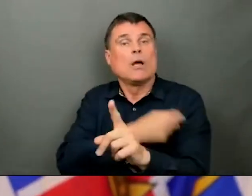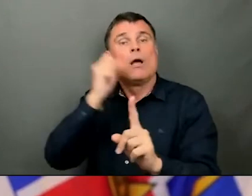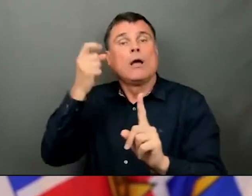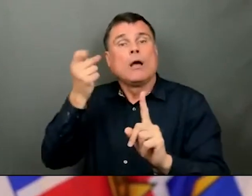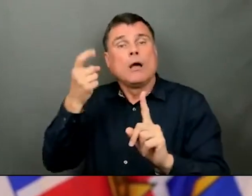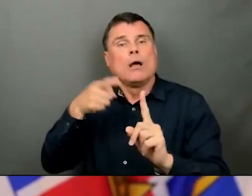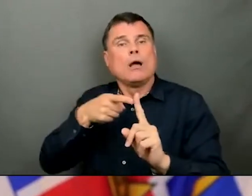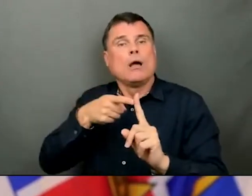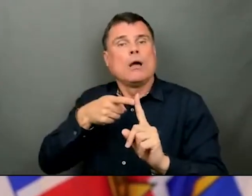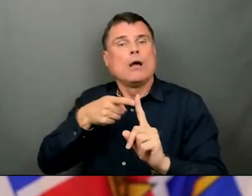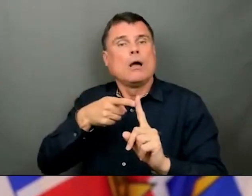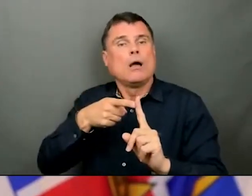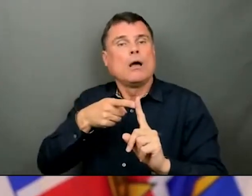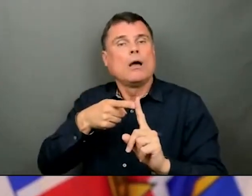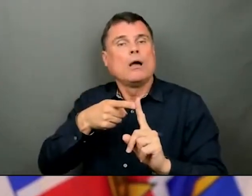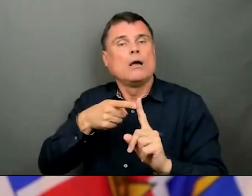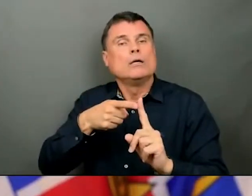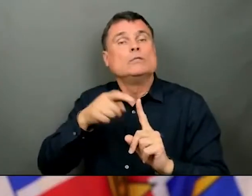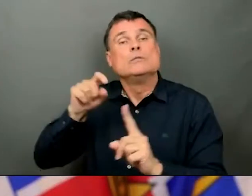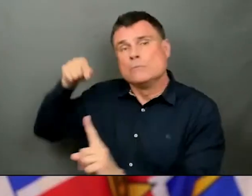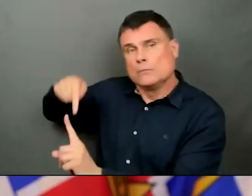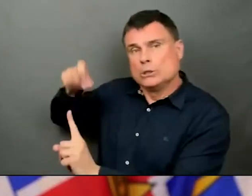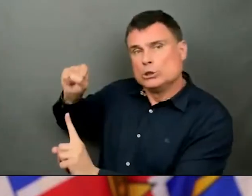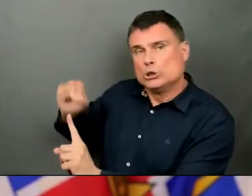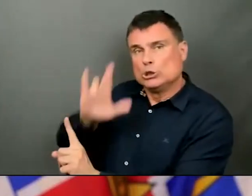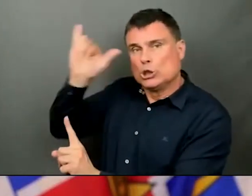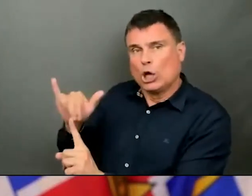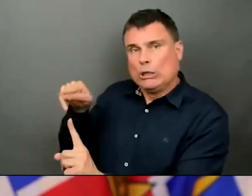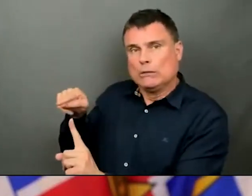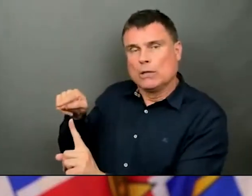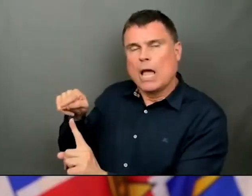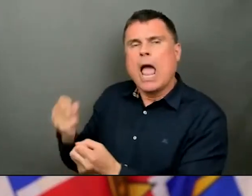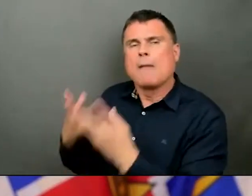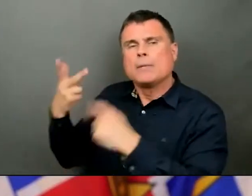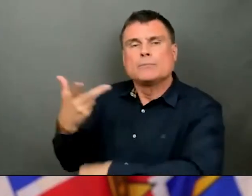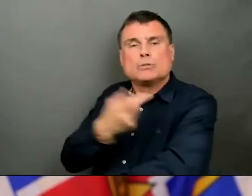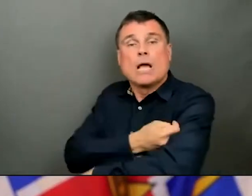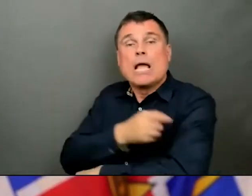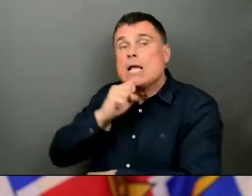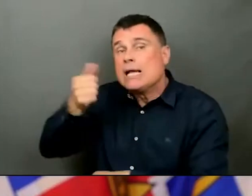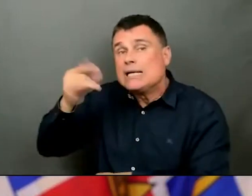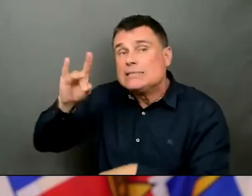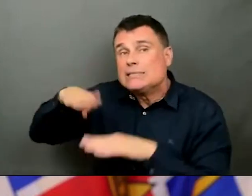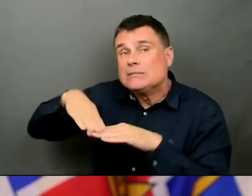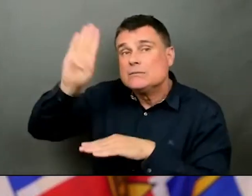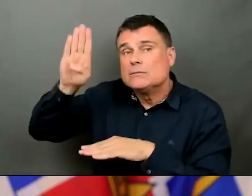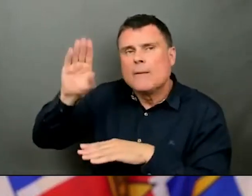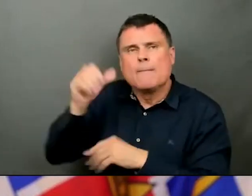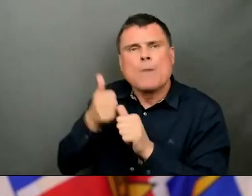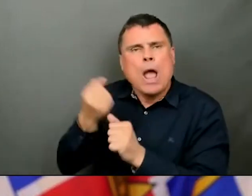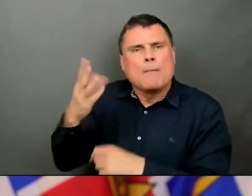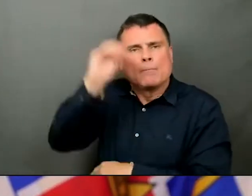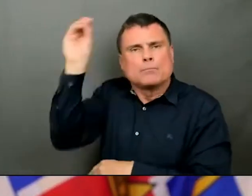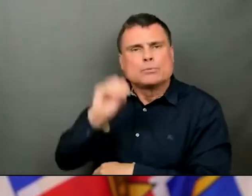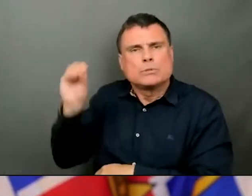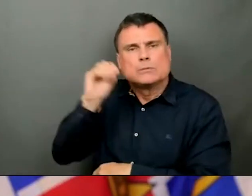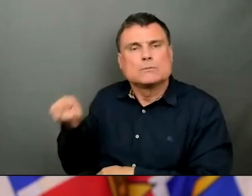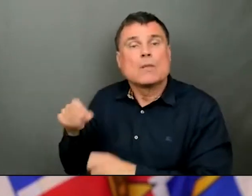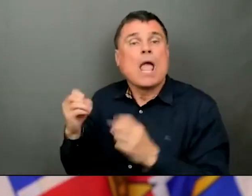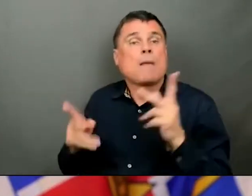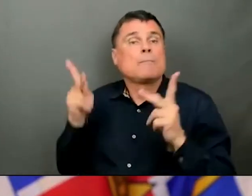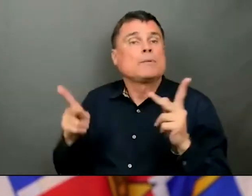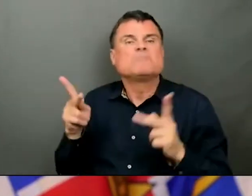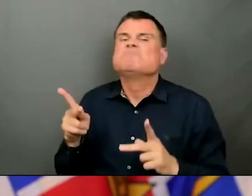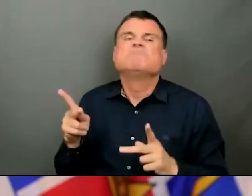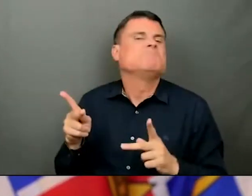especially like in Surrey? What is the ratio of the population above 18 got vaccination, and how many people are not showing interest, something